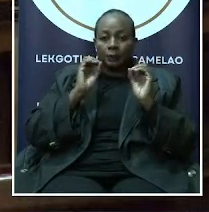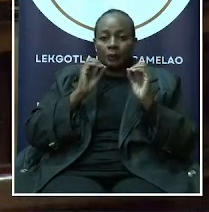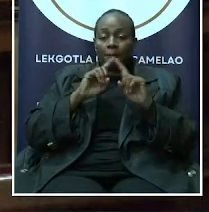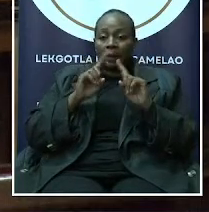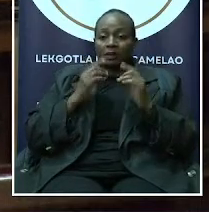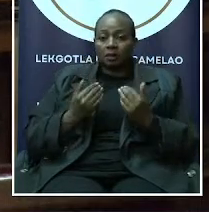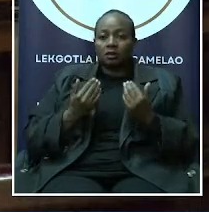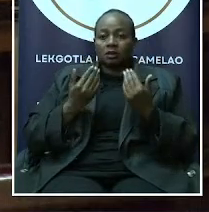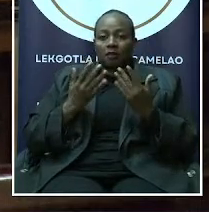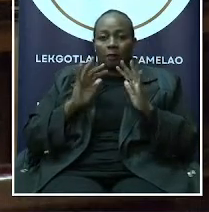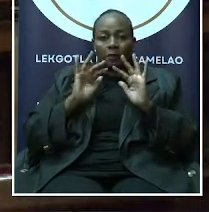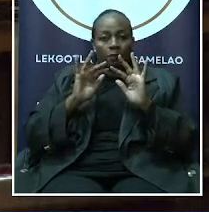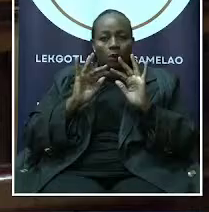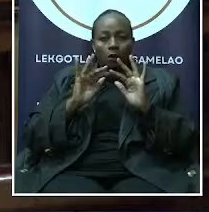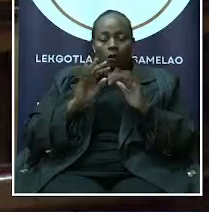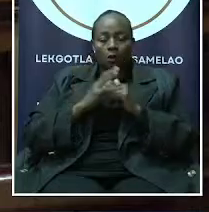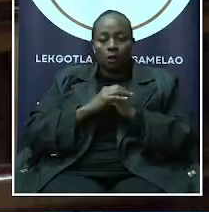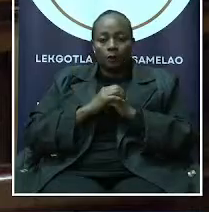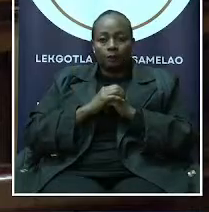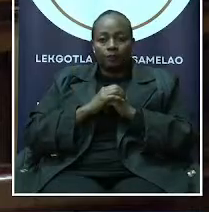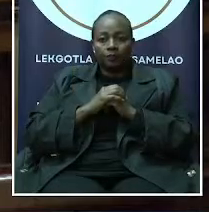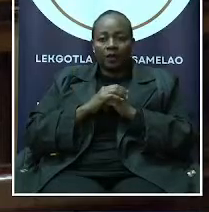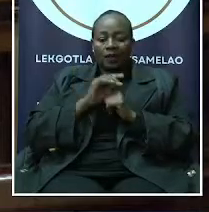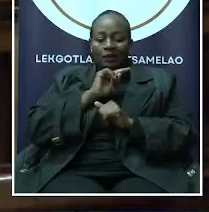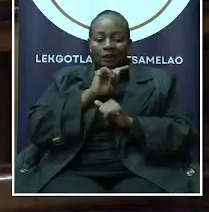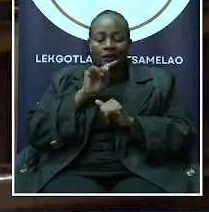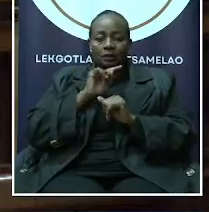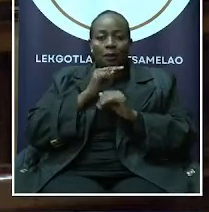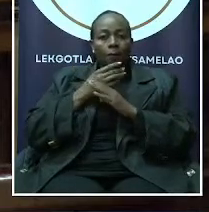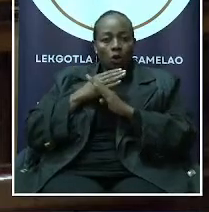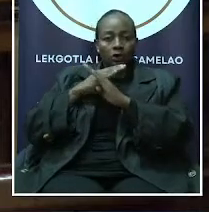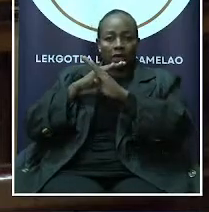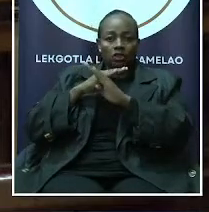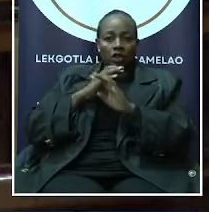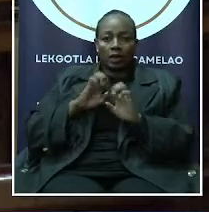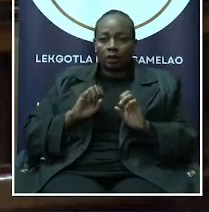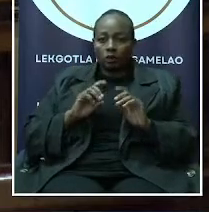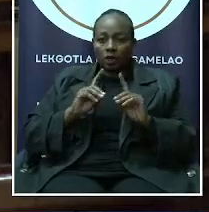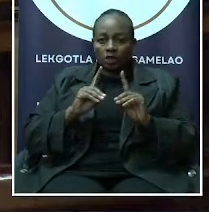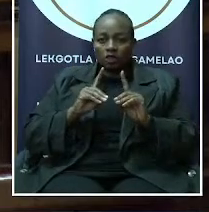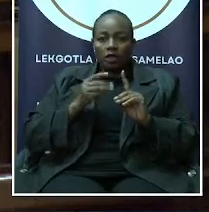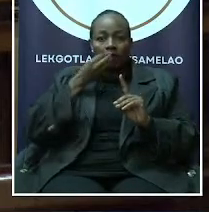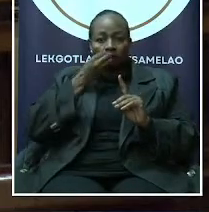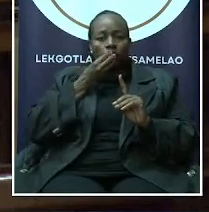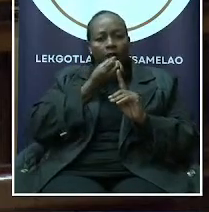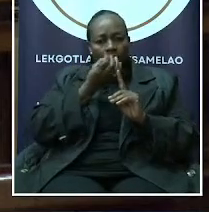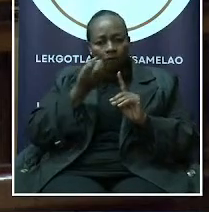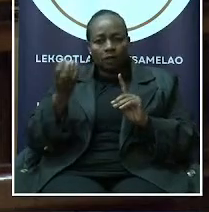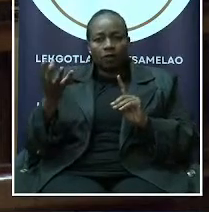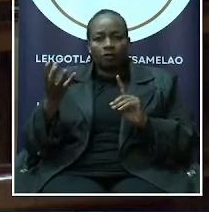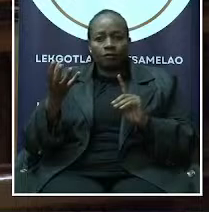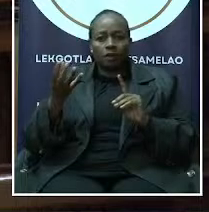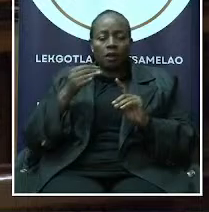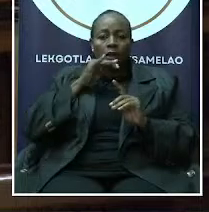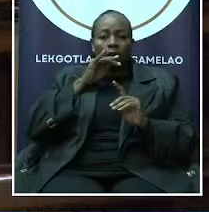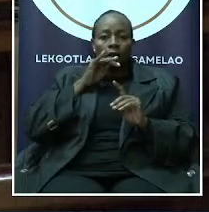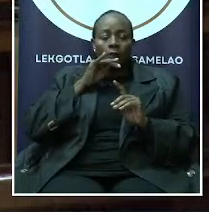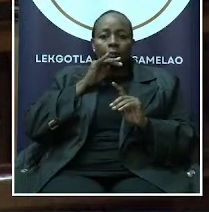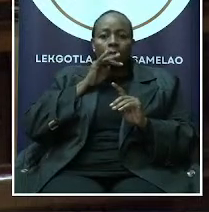less. They provide protection, education, and food, not because of